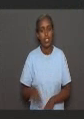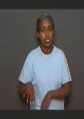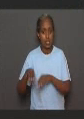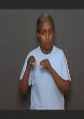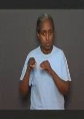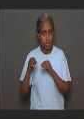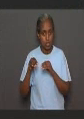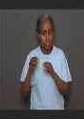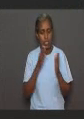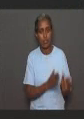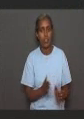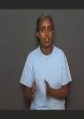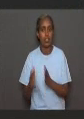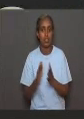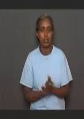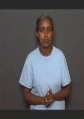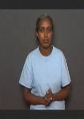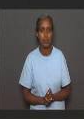Students, let's get ready.